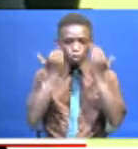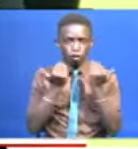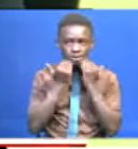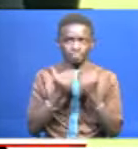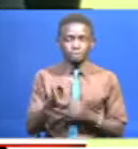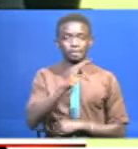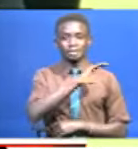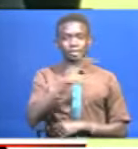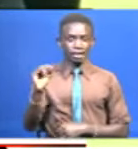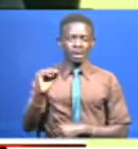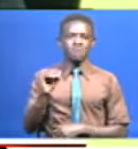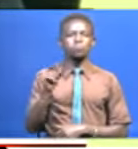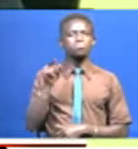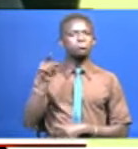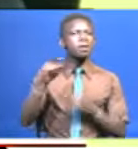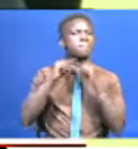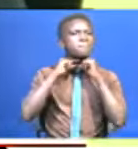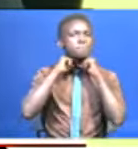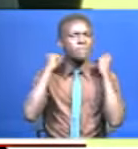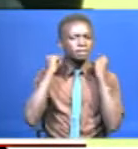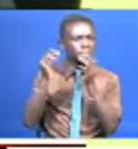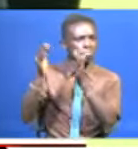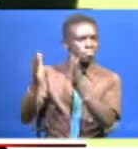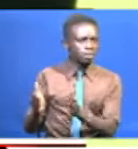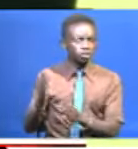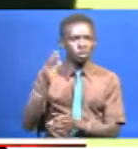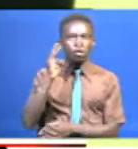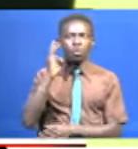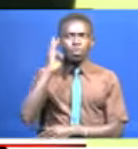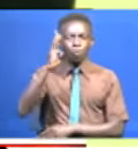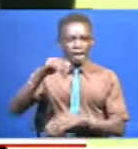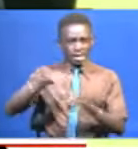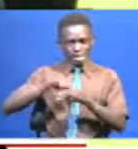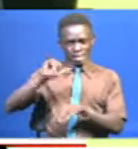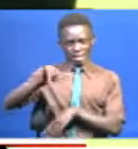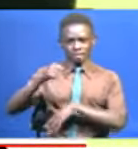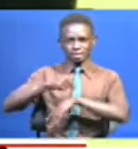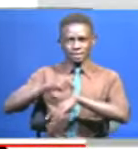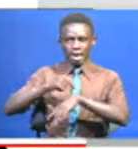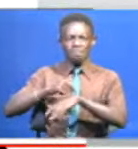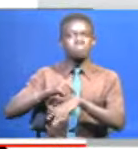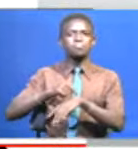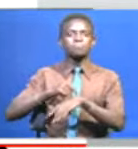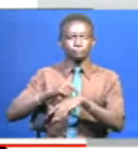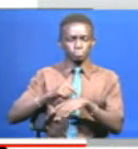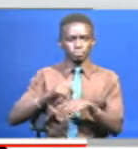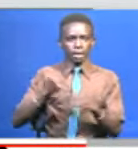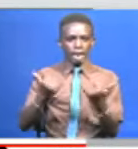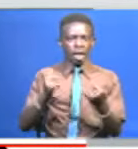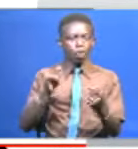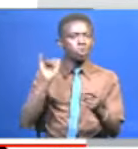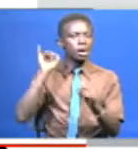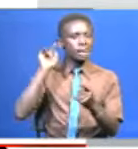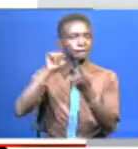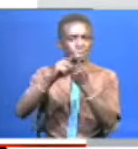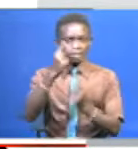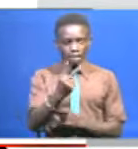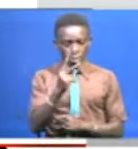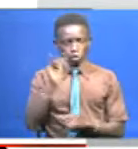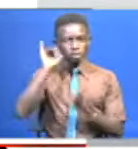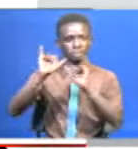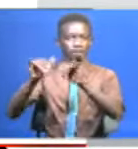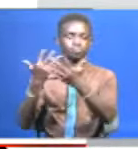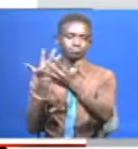respondent will, in the intervening period, remain in police custody. The Communications Authority of Kenya has